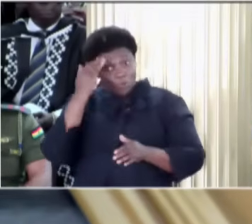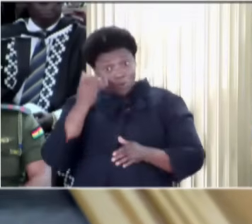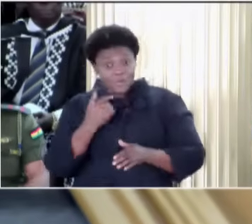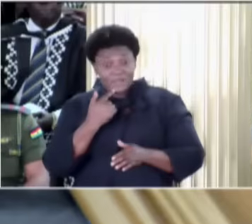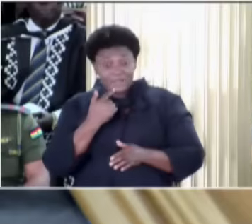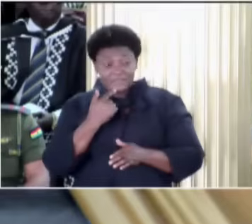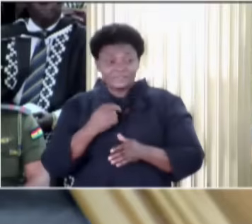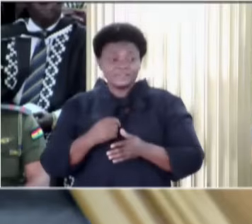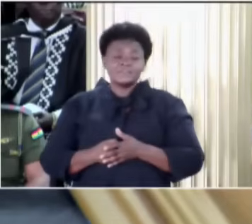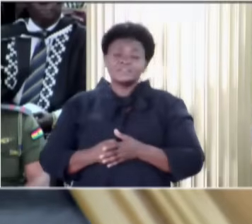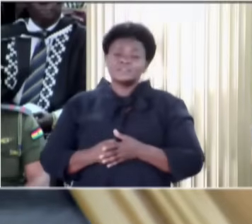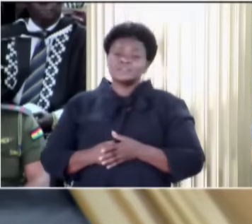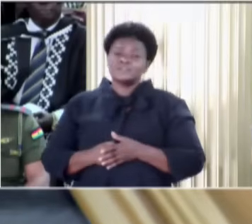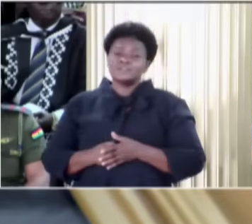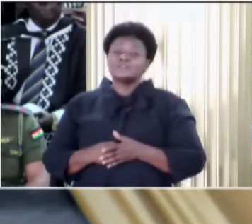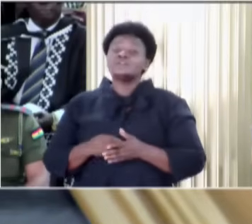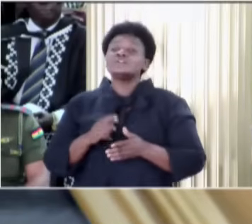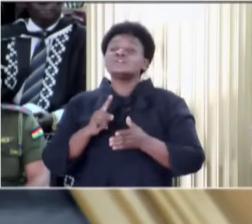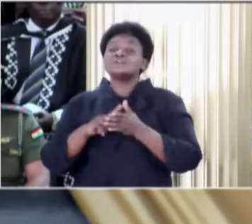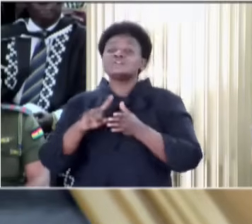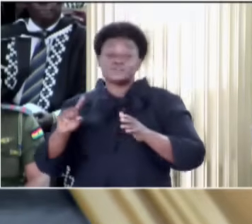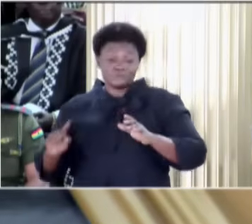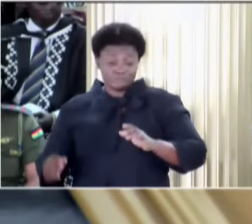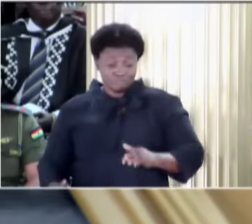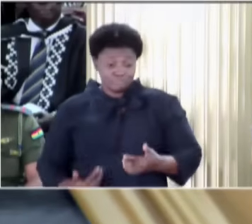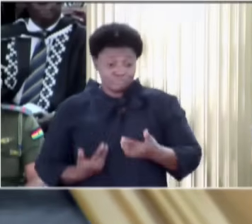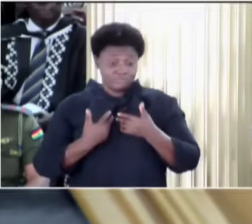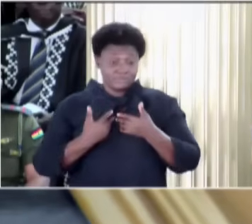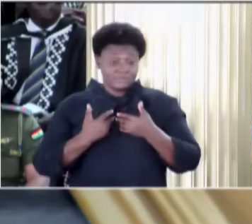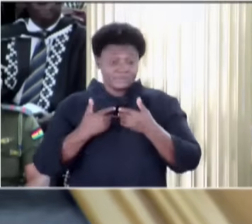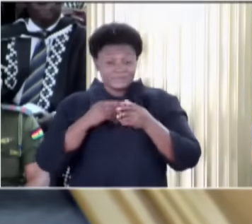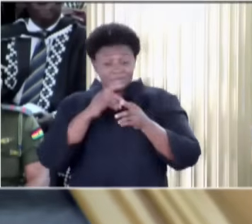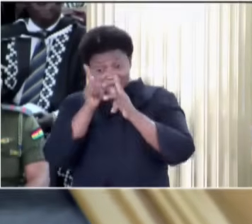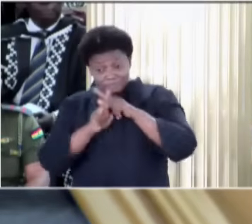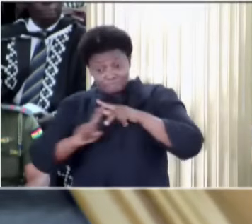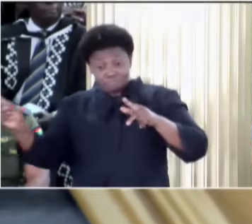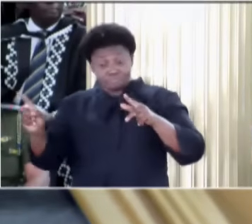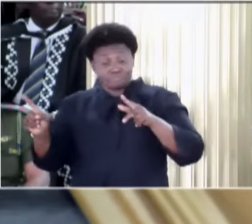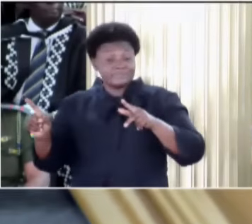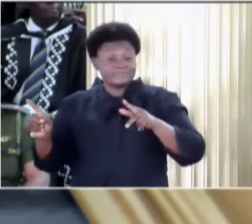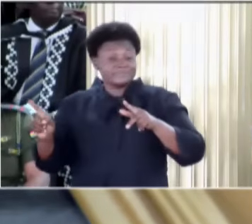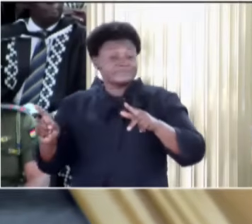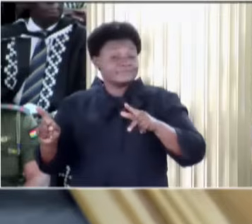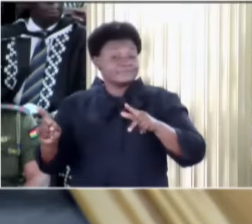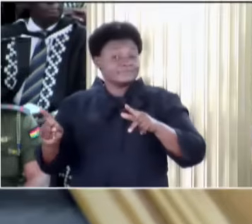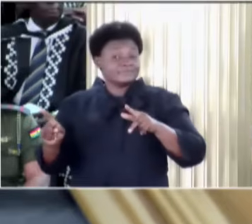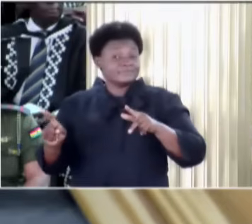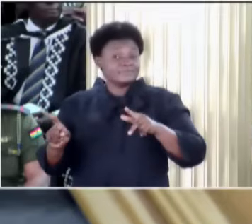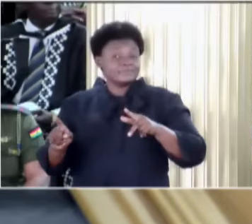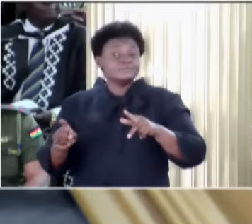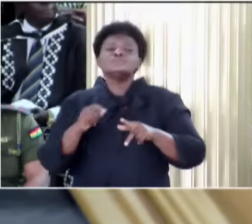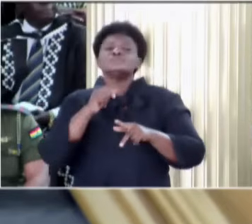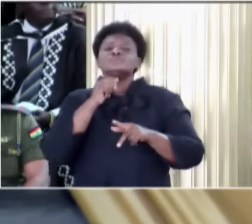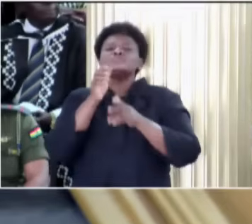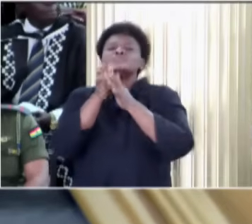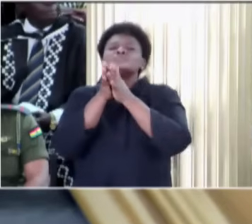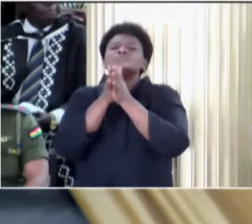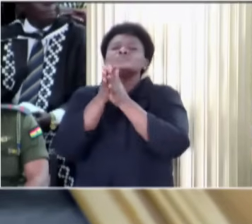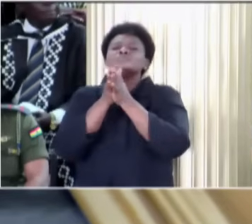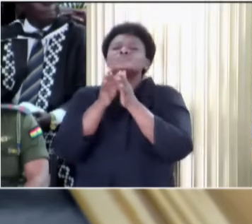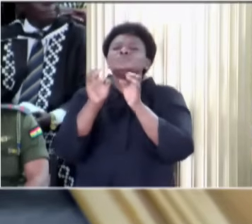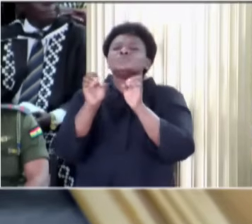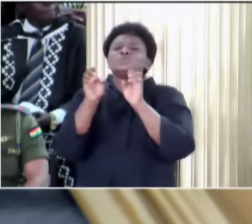that. It rises quickly, and it dissipates quickly, it disappears. I'm more interested in the